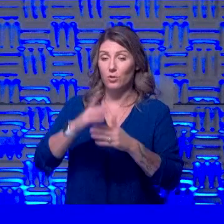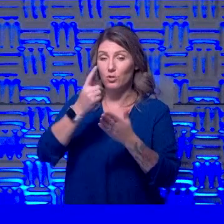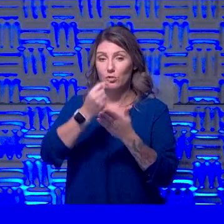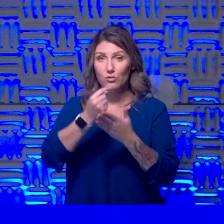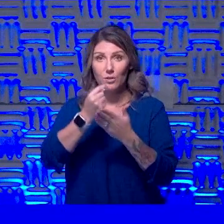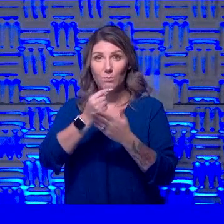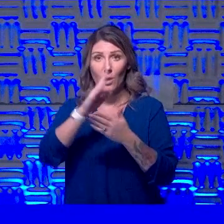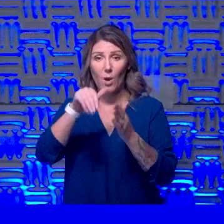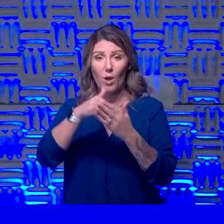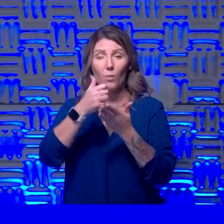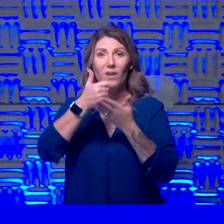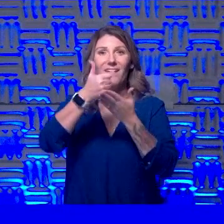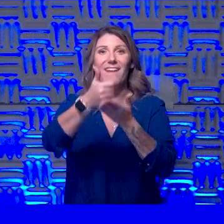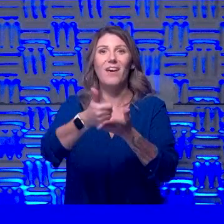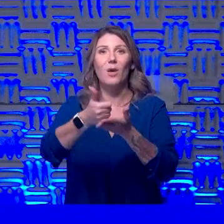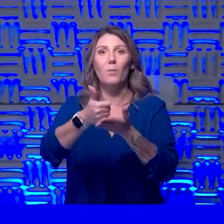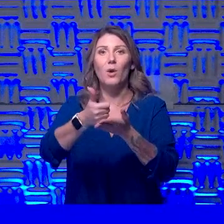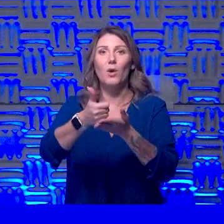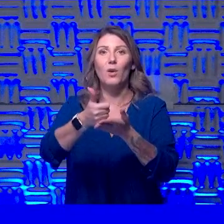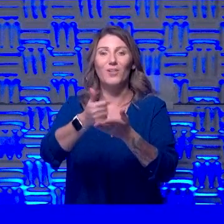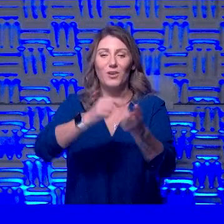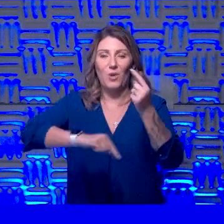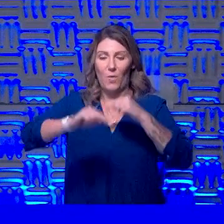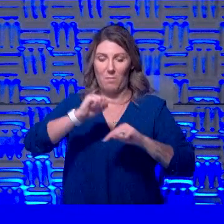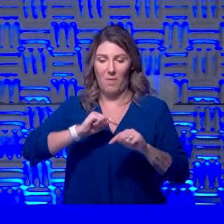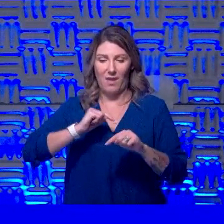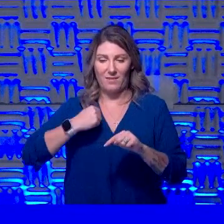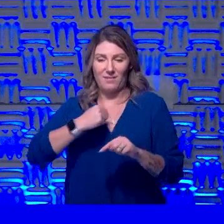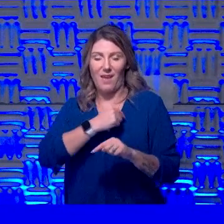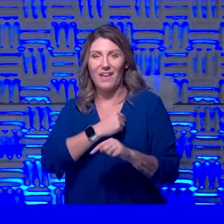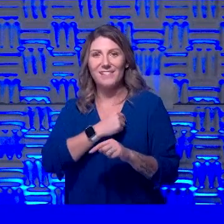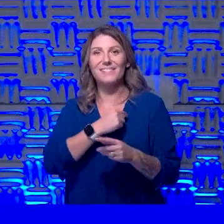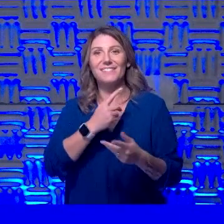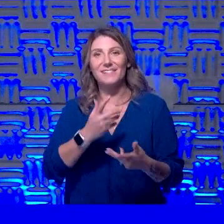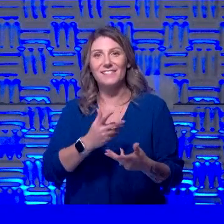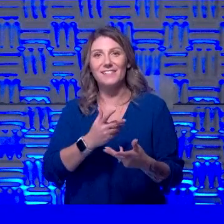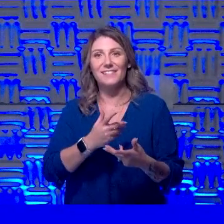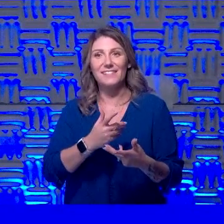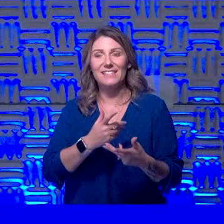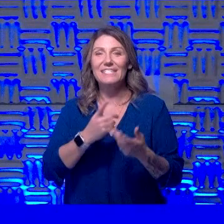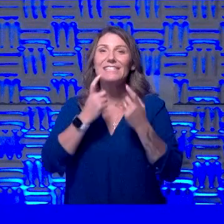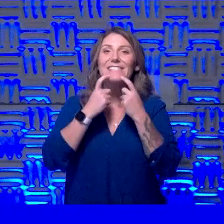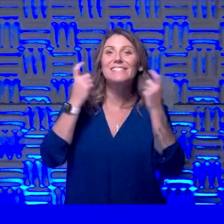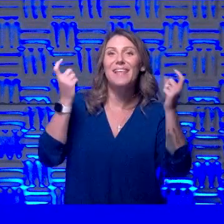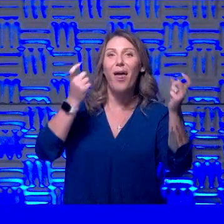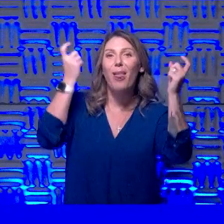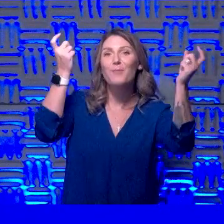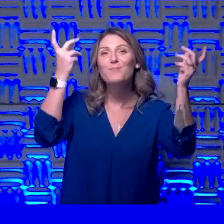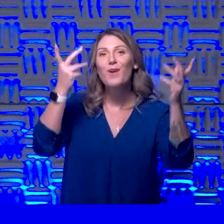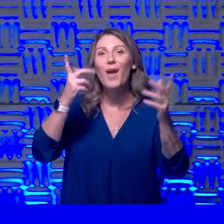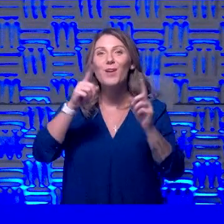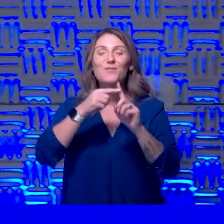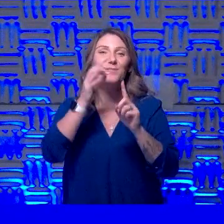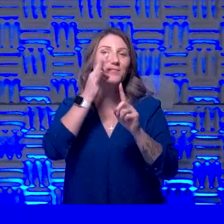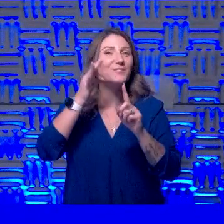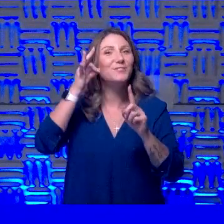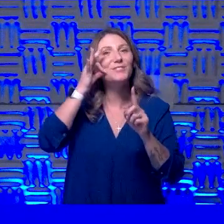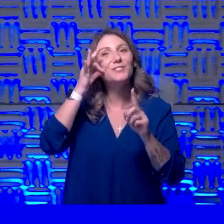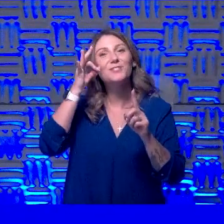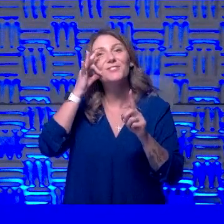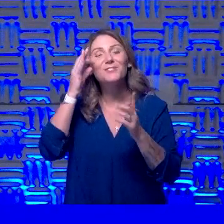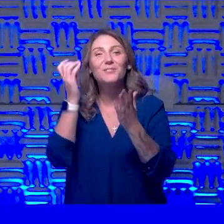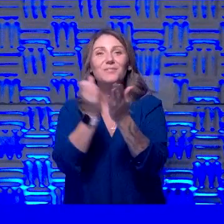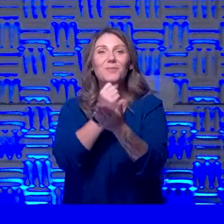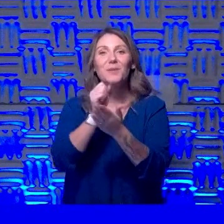is all going to help towards getting back towards us being able to celebrate like we want to when the Chiefs win the Super Bowl as we